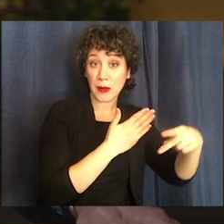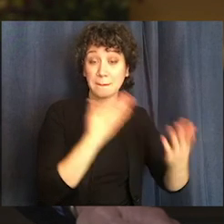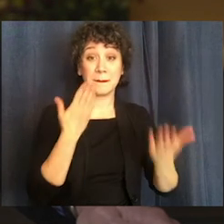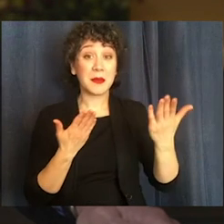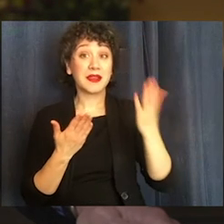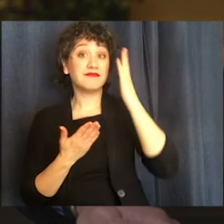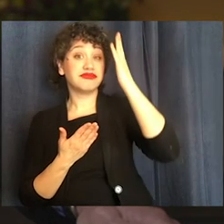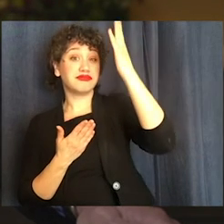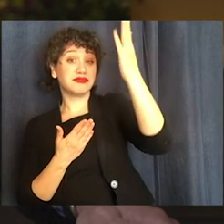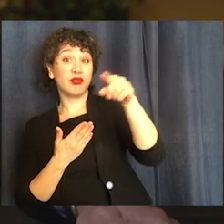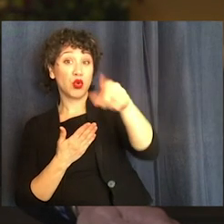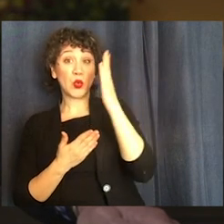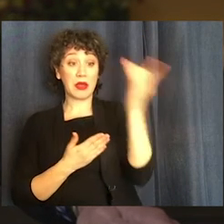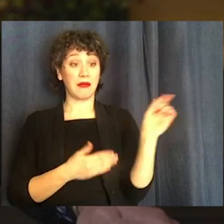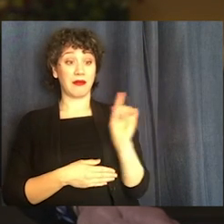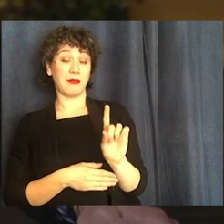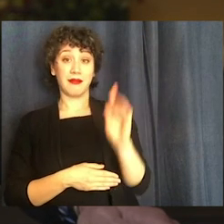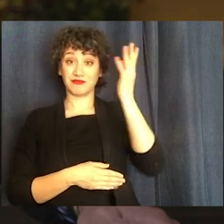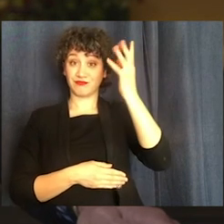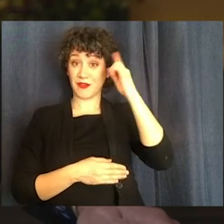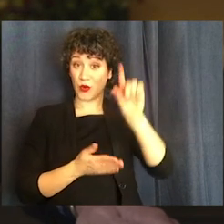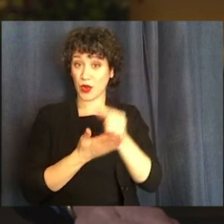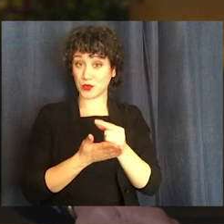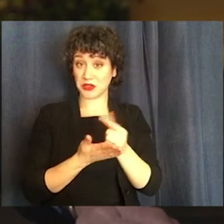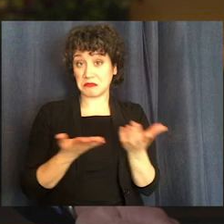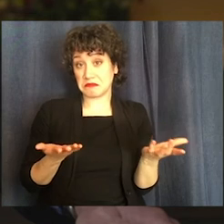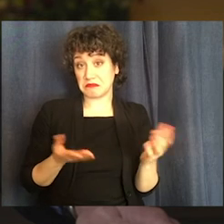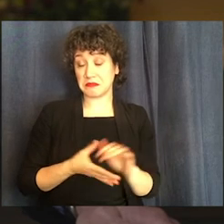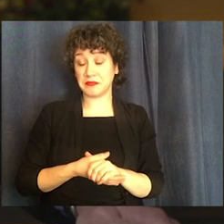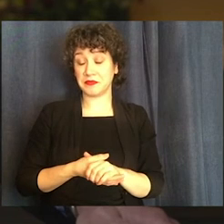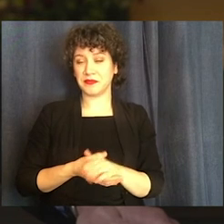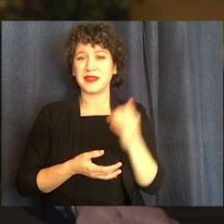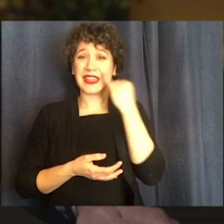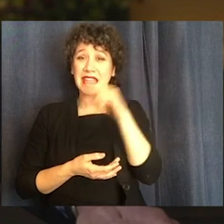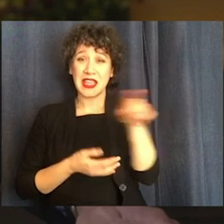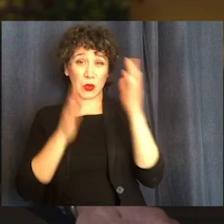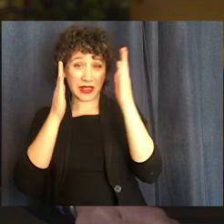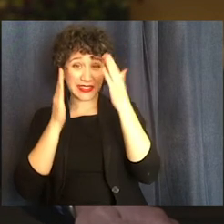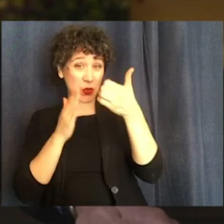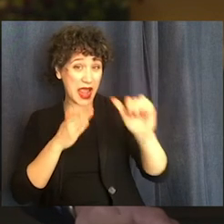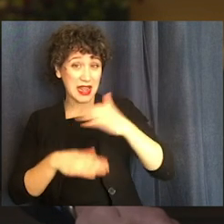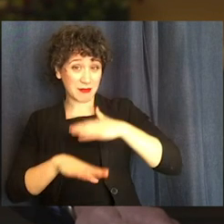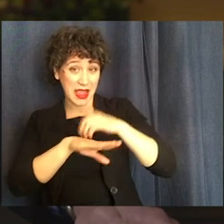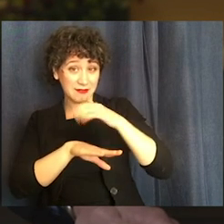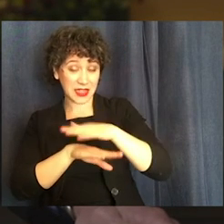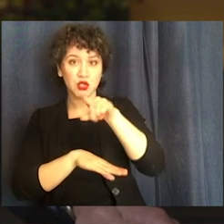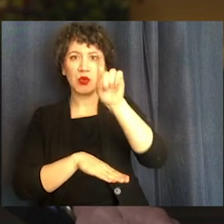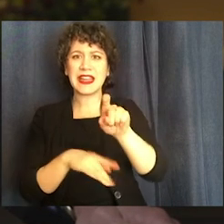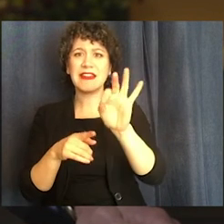that is limitless. In college, I was fueled by coffee. In the Army, I was fueled by